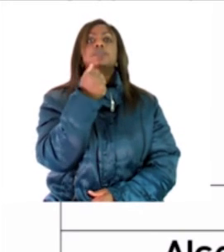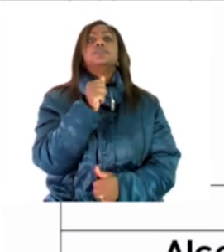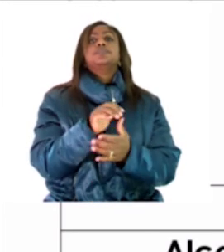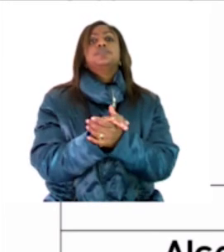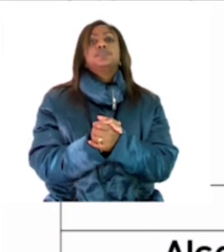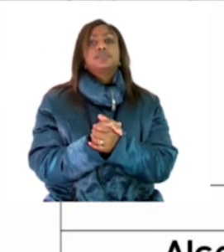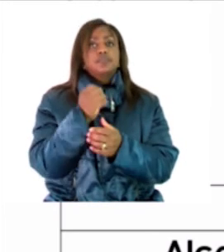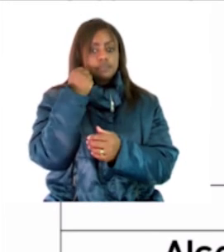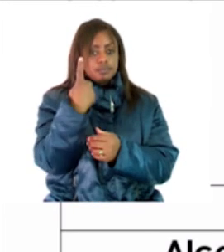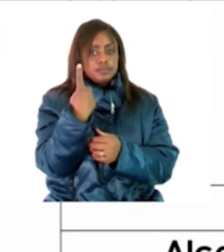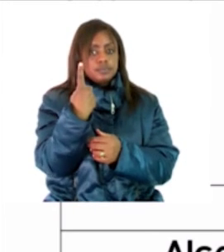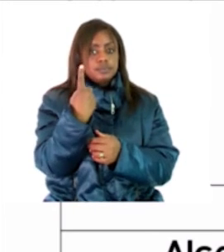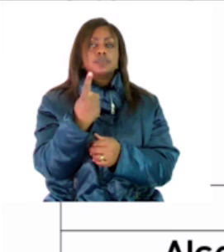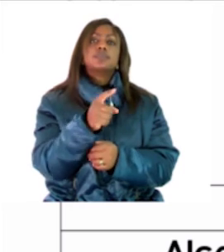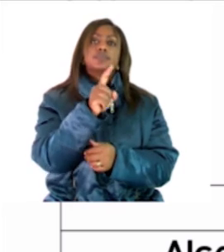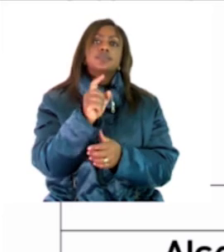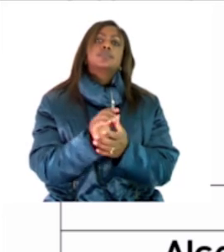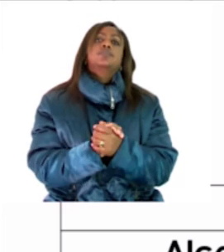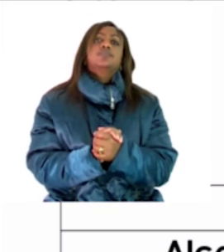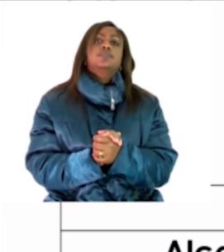you understand what we have discussed.